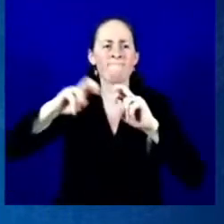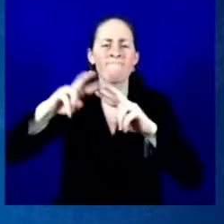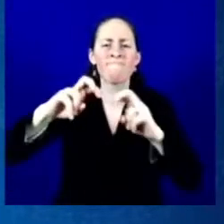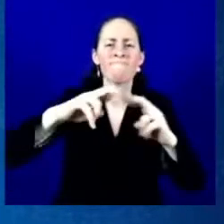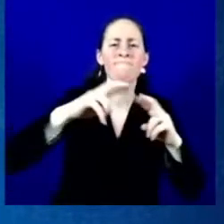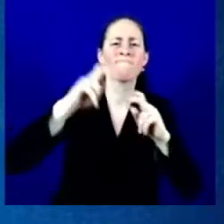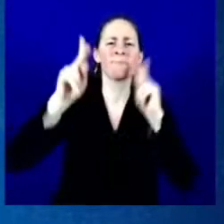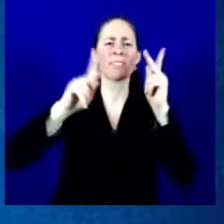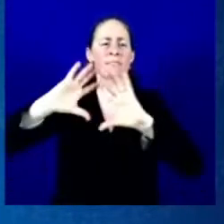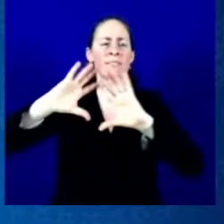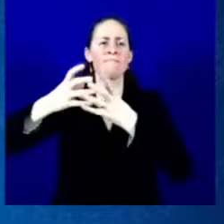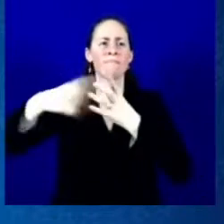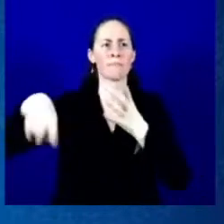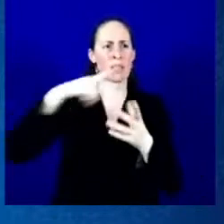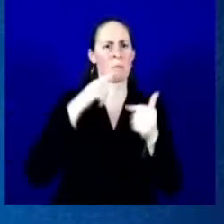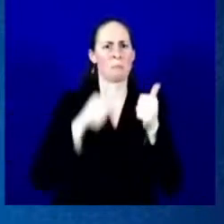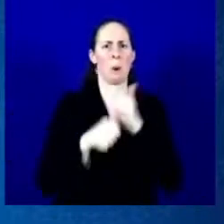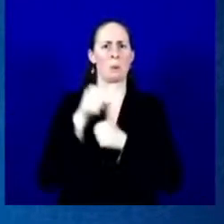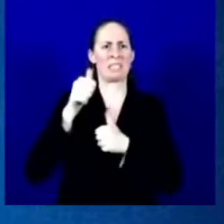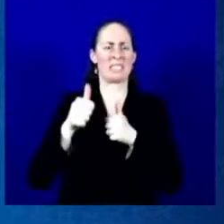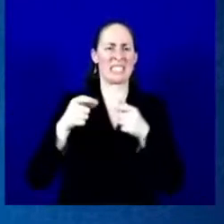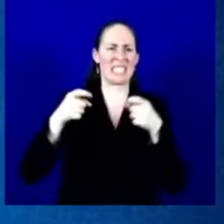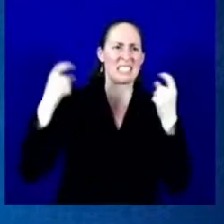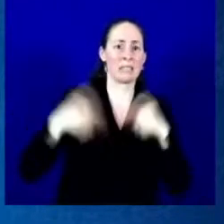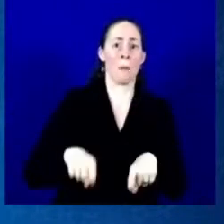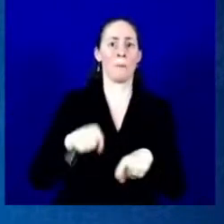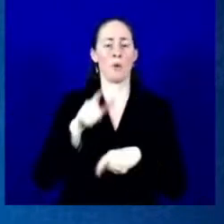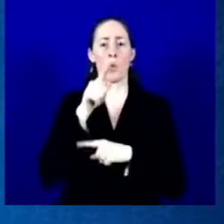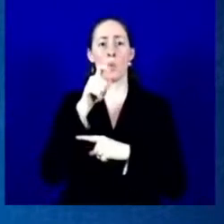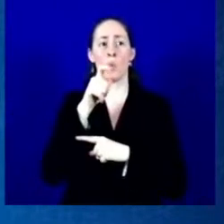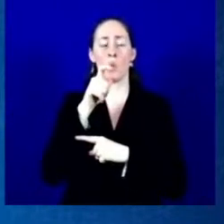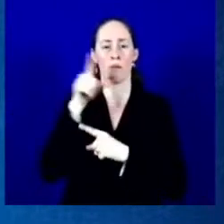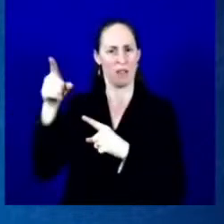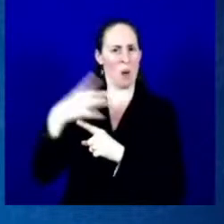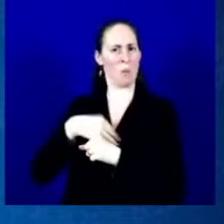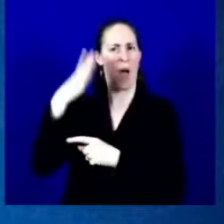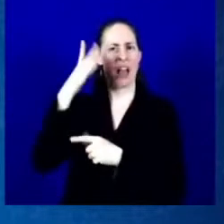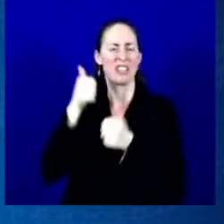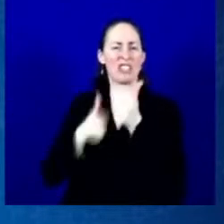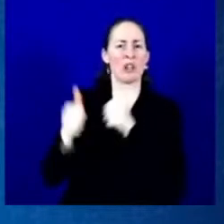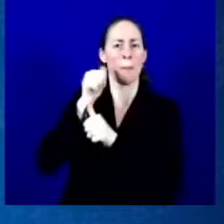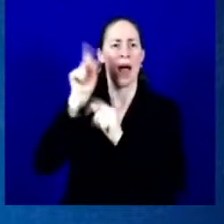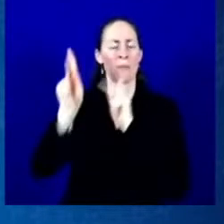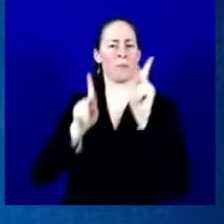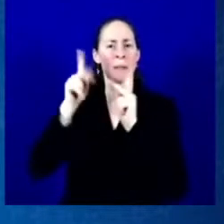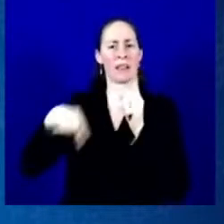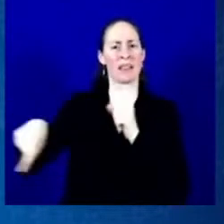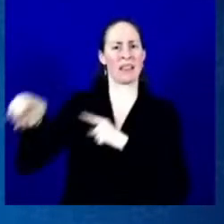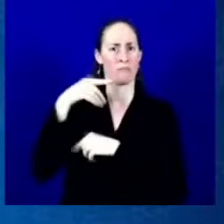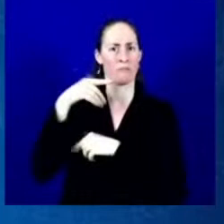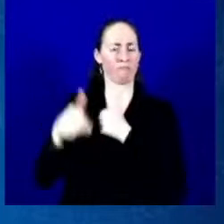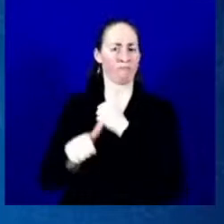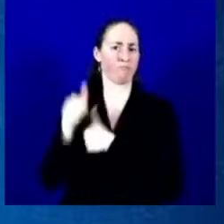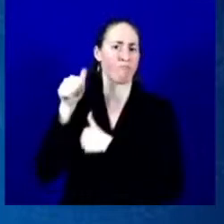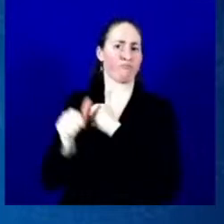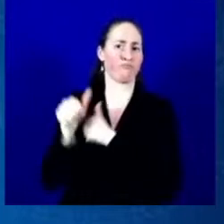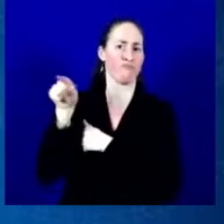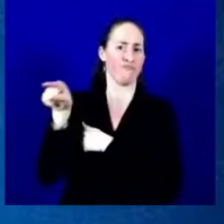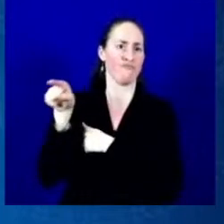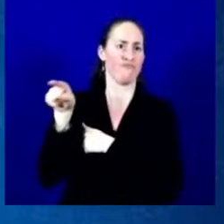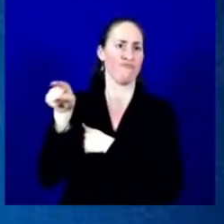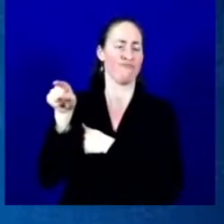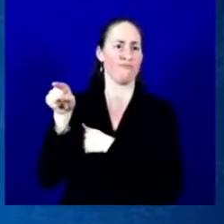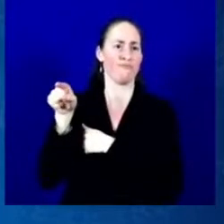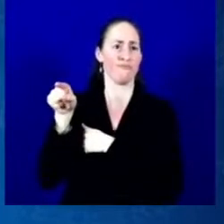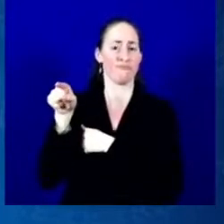White supremacy is terrorism. We're not going to ignore that either. My fellow Americans, look, we have to come